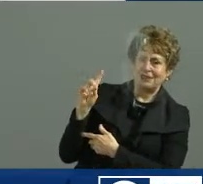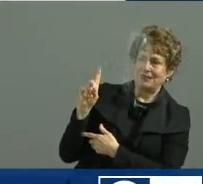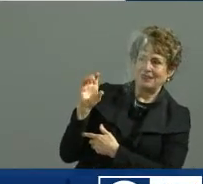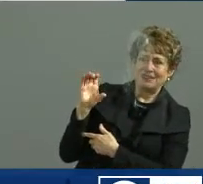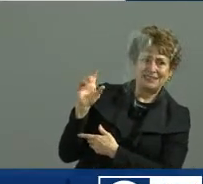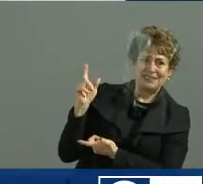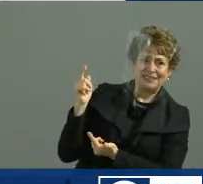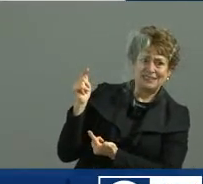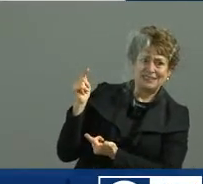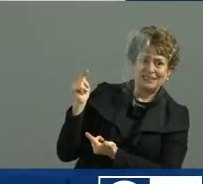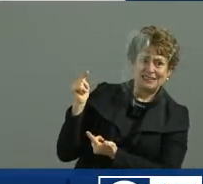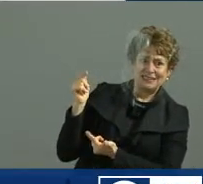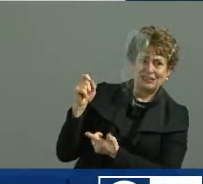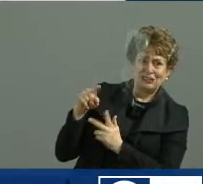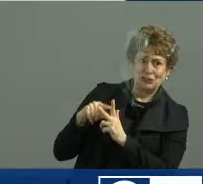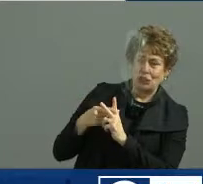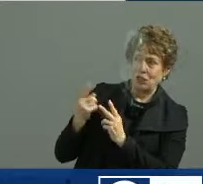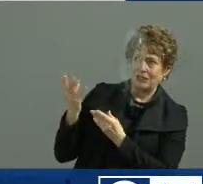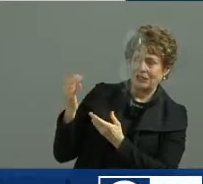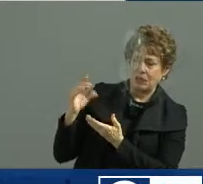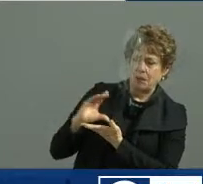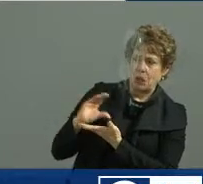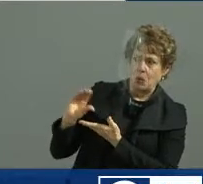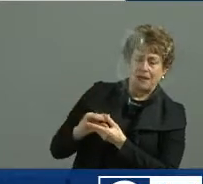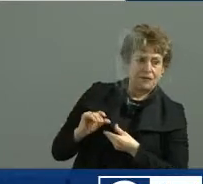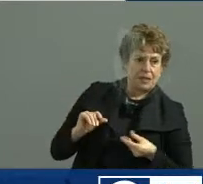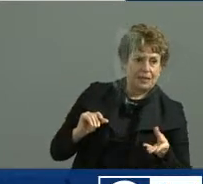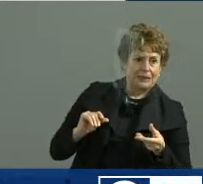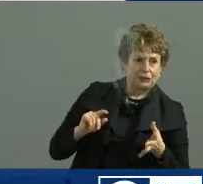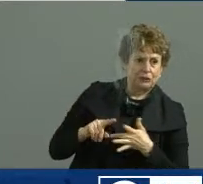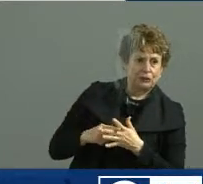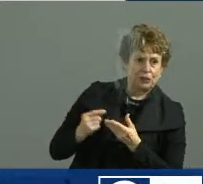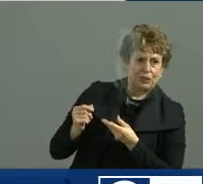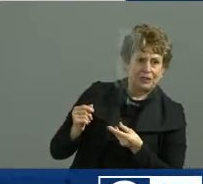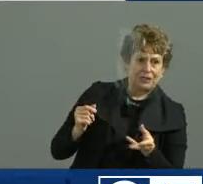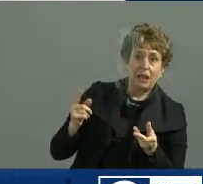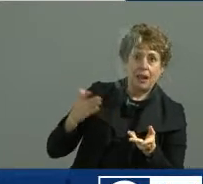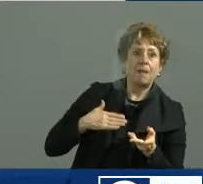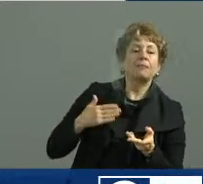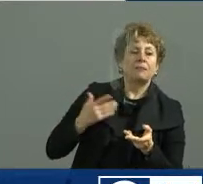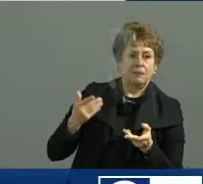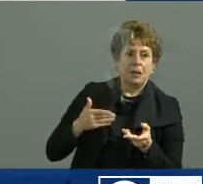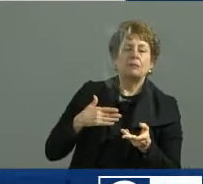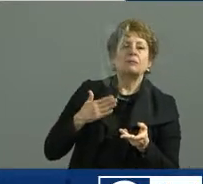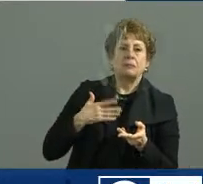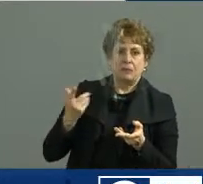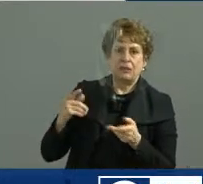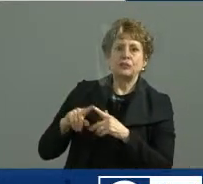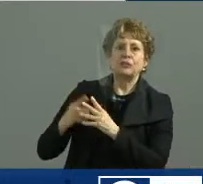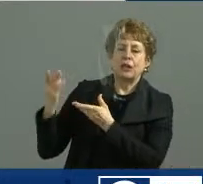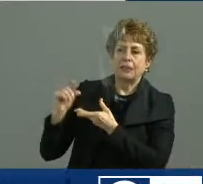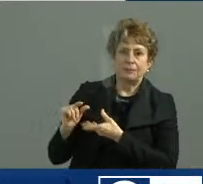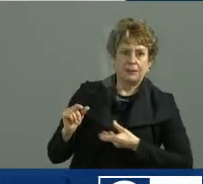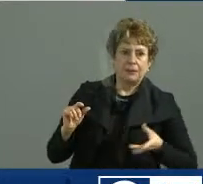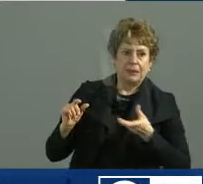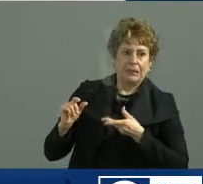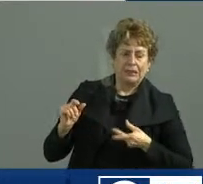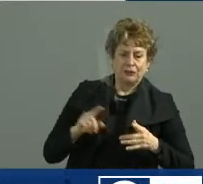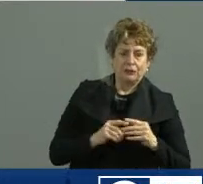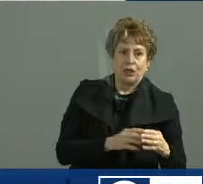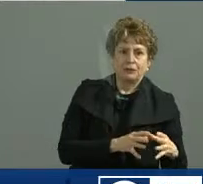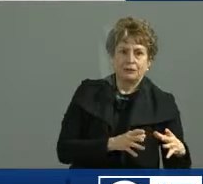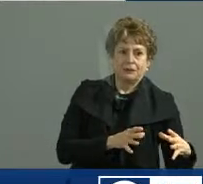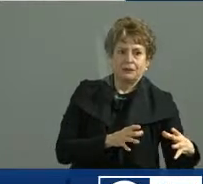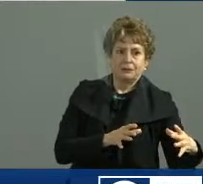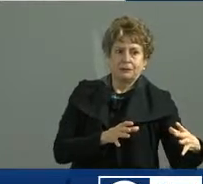be able to begin and get them scheduling. And so we were very pleased to be able to activate that. We also activated the CDC retail